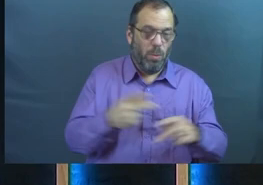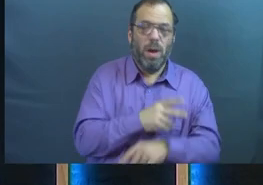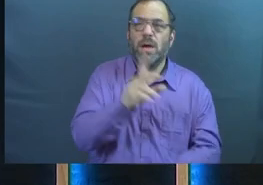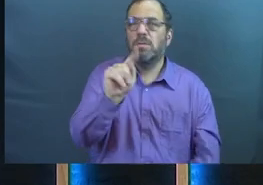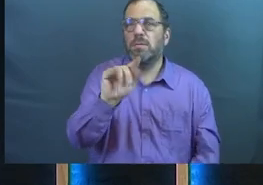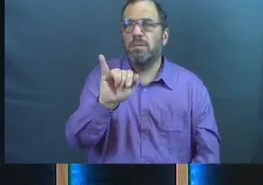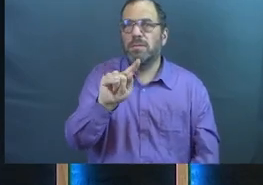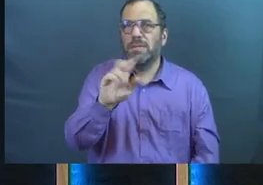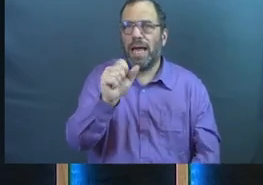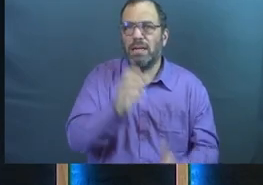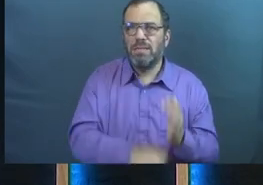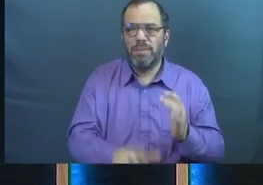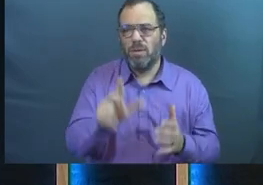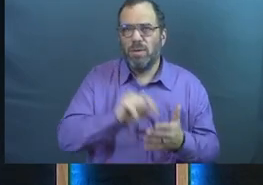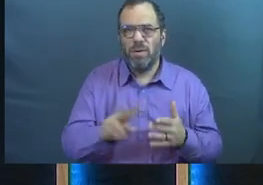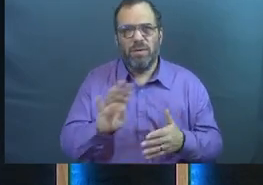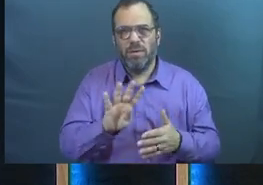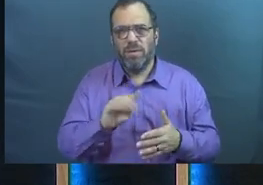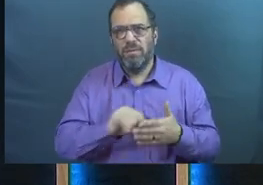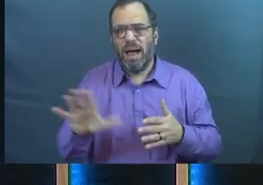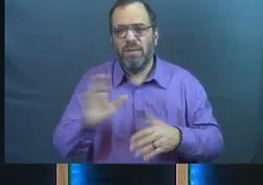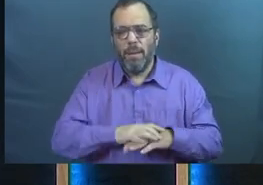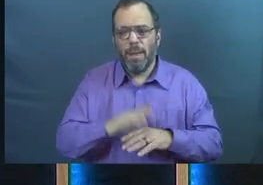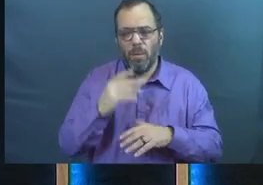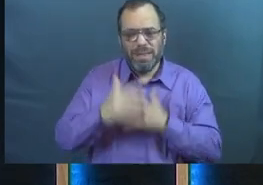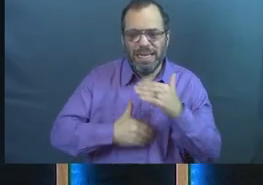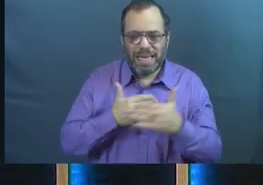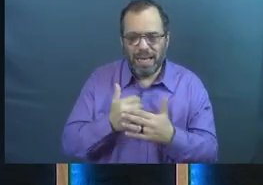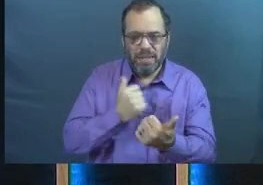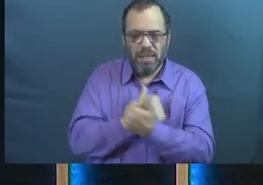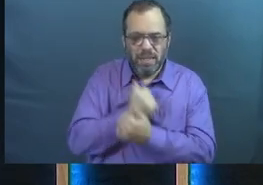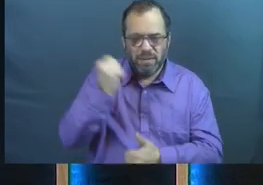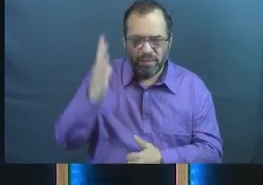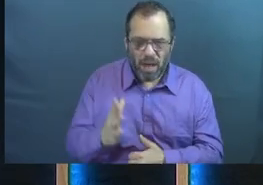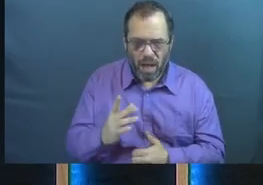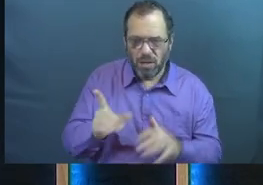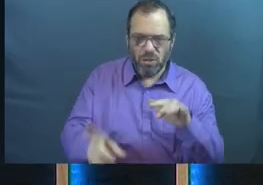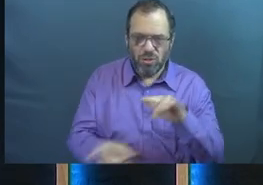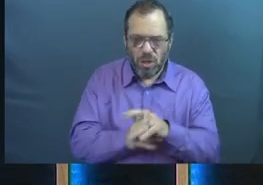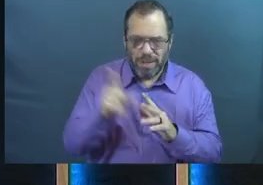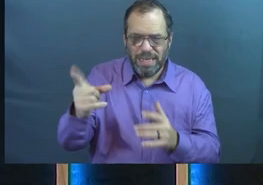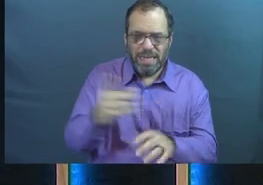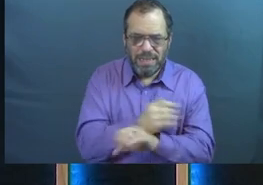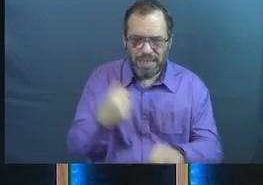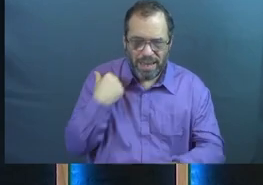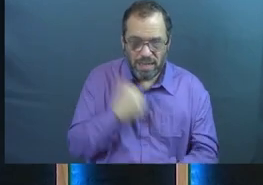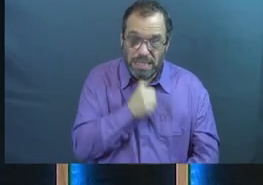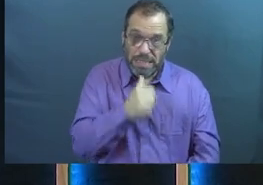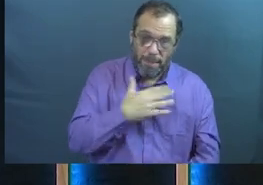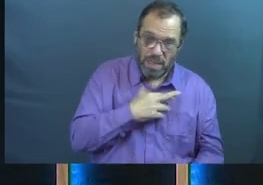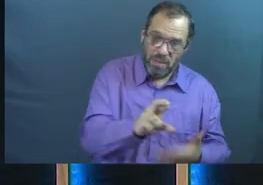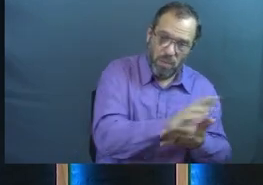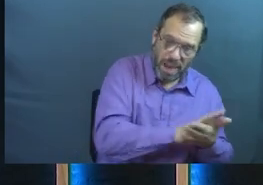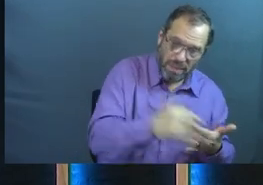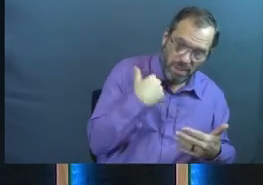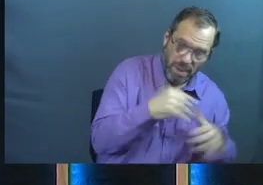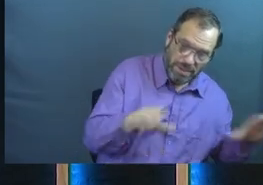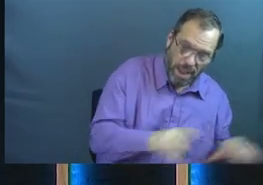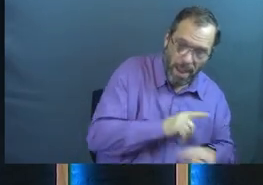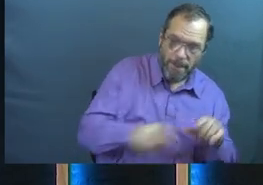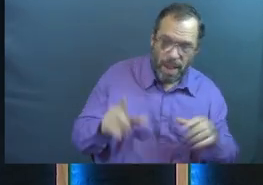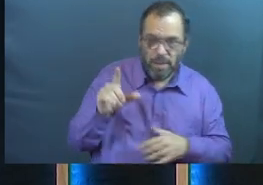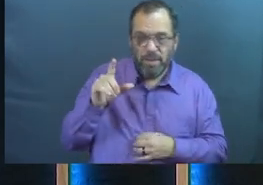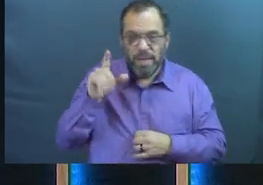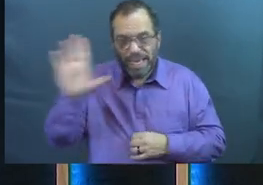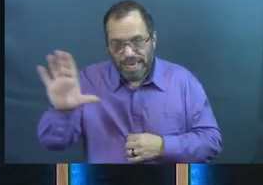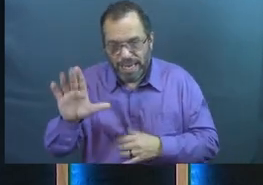Titus 3, 4 through 5, which is not on your screen, but when the kindness and love of God, our Savior, appeared, he saved us, not because of righteous things we had done,